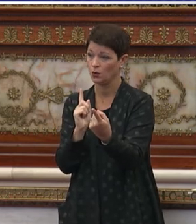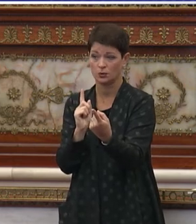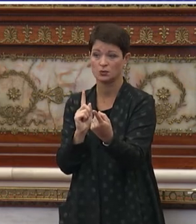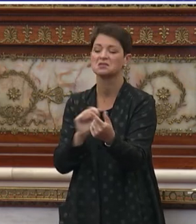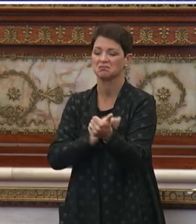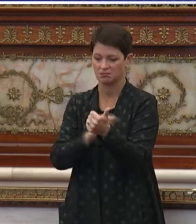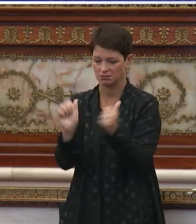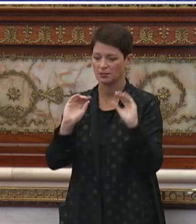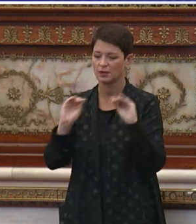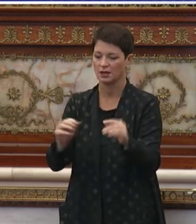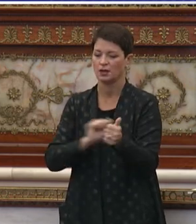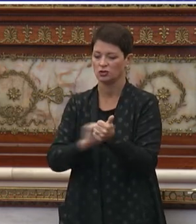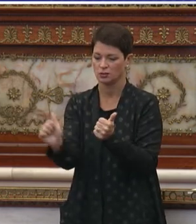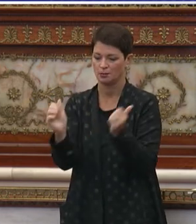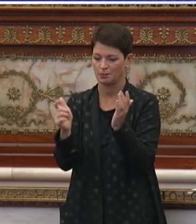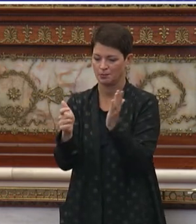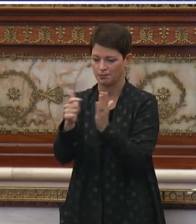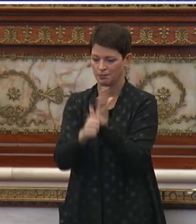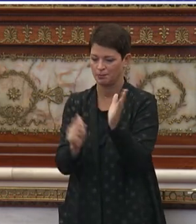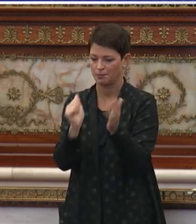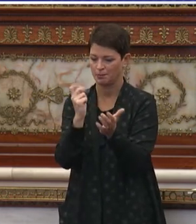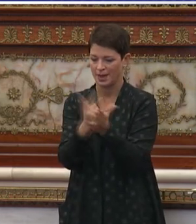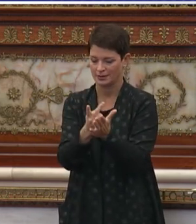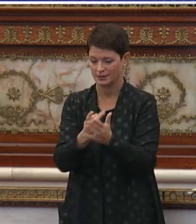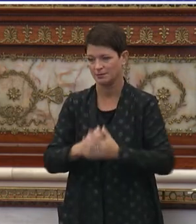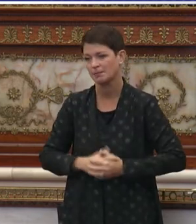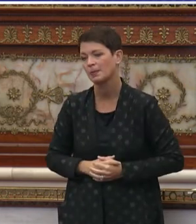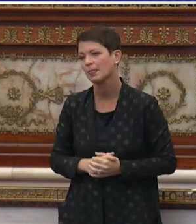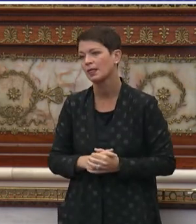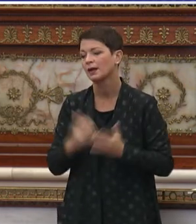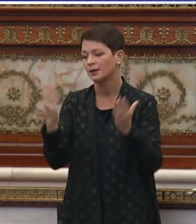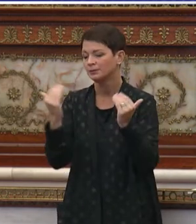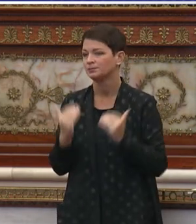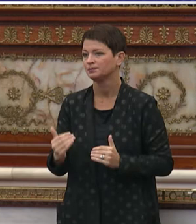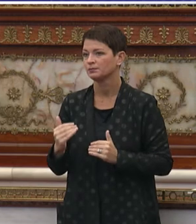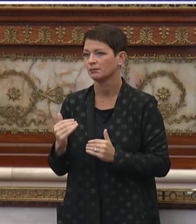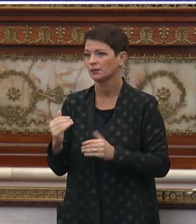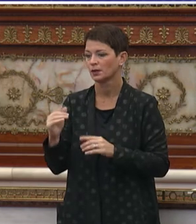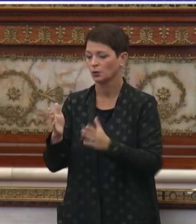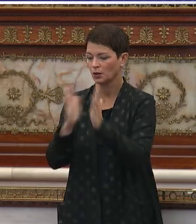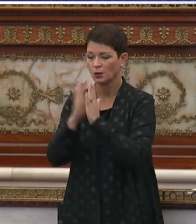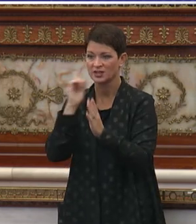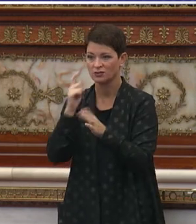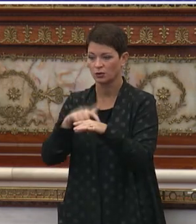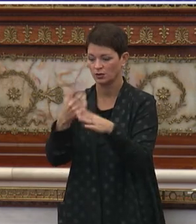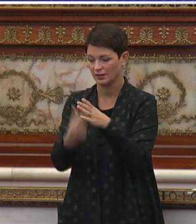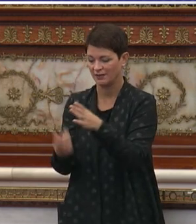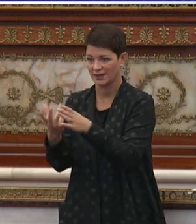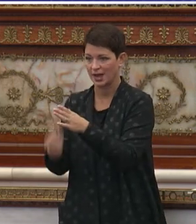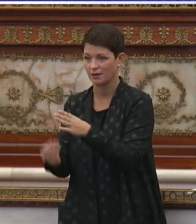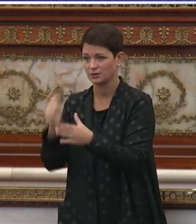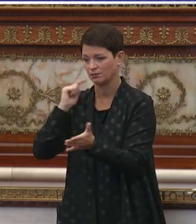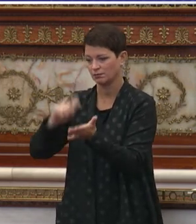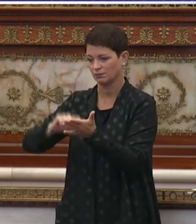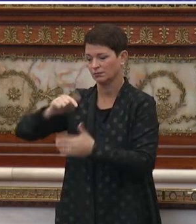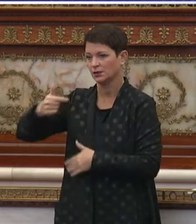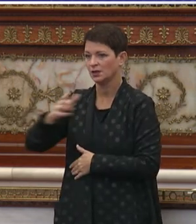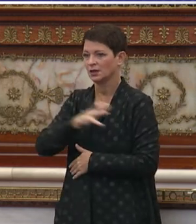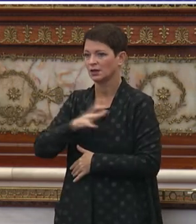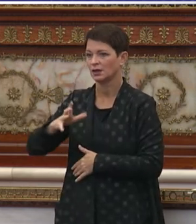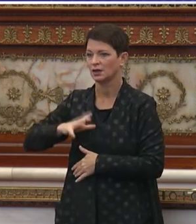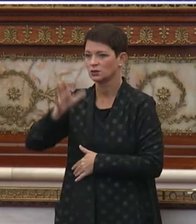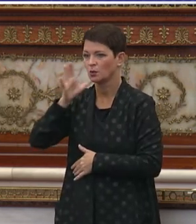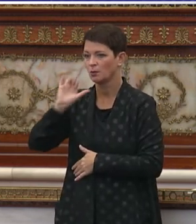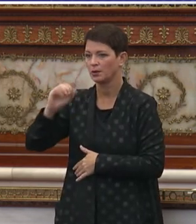Those opposed, ayes have it, and the Journal is approved. And our next order of business is request for leave of absence, and the Chair recognizes Councilwoman